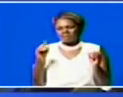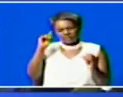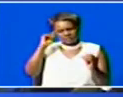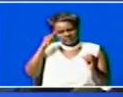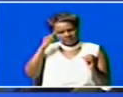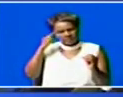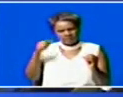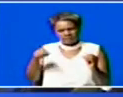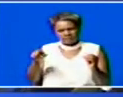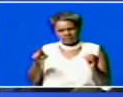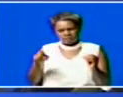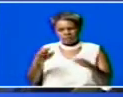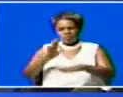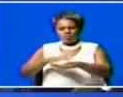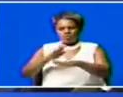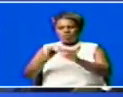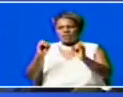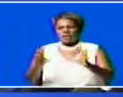wasn't